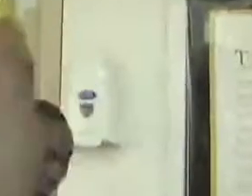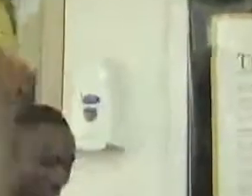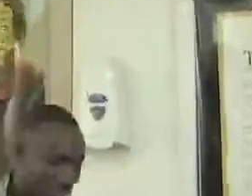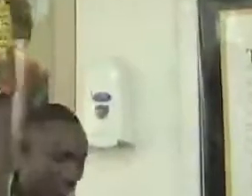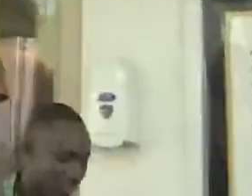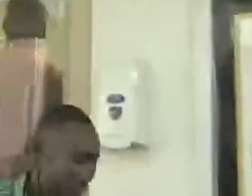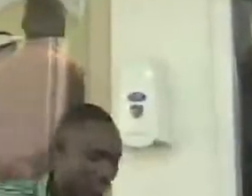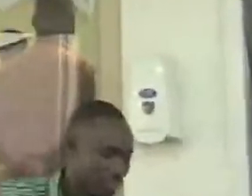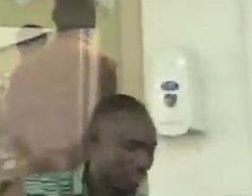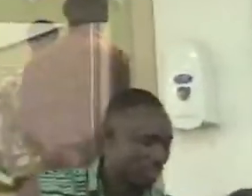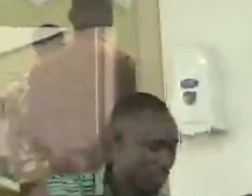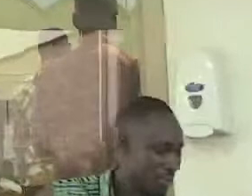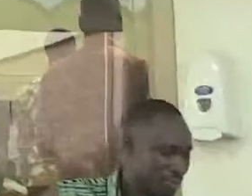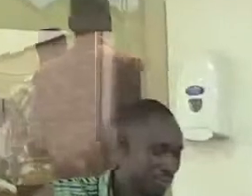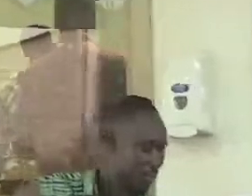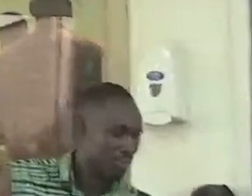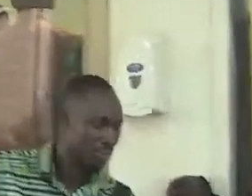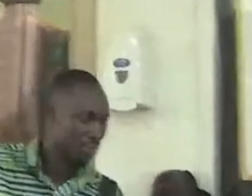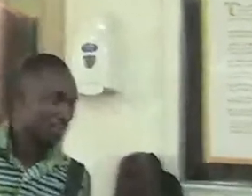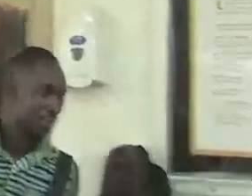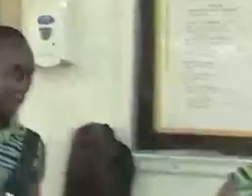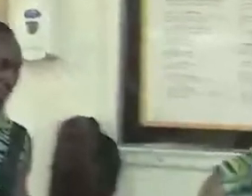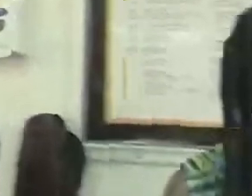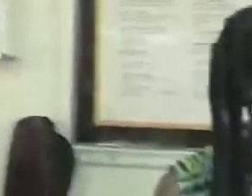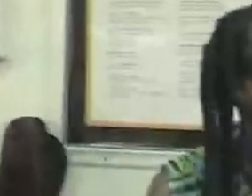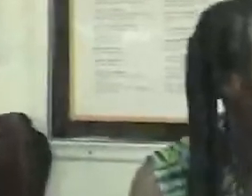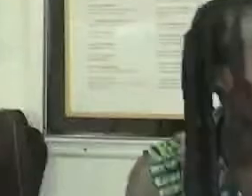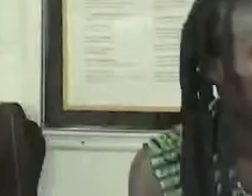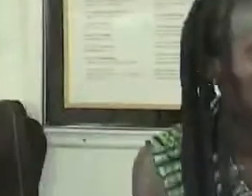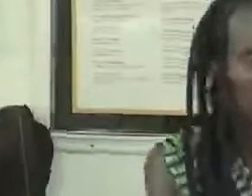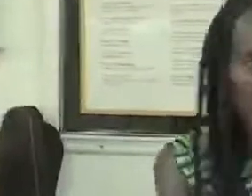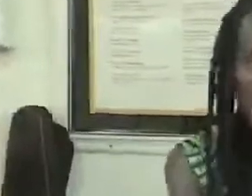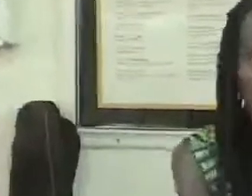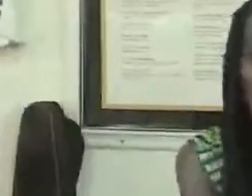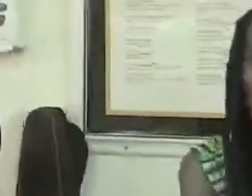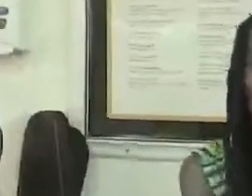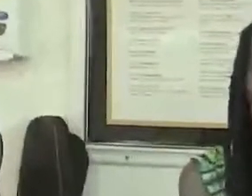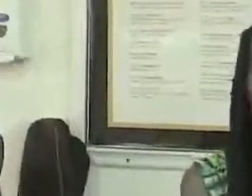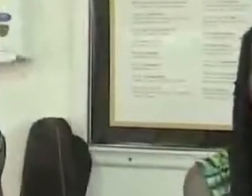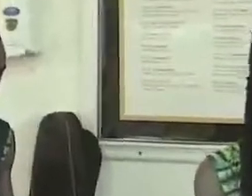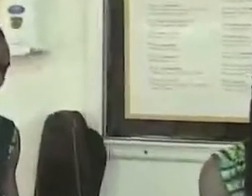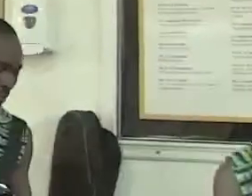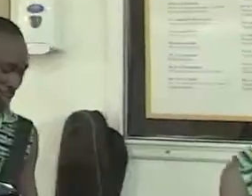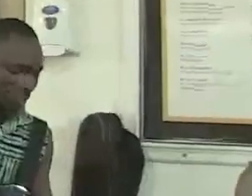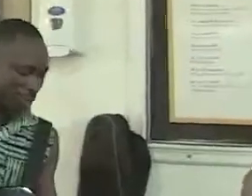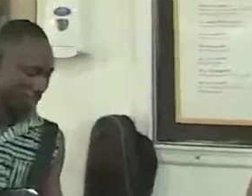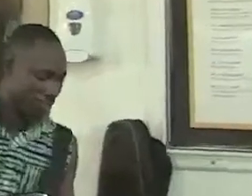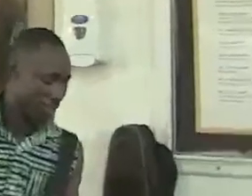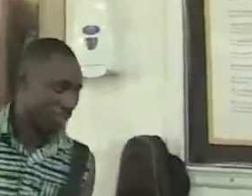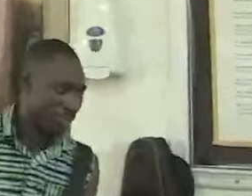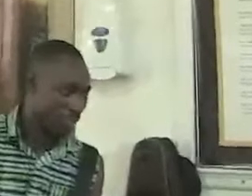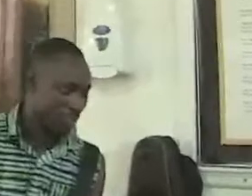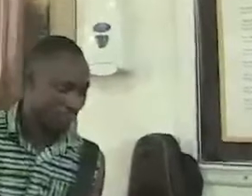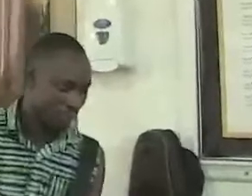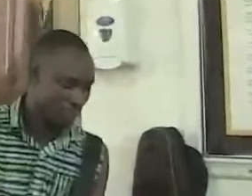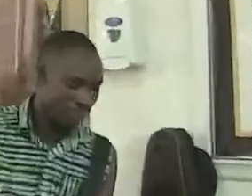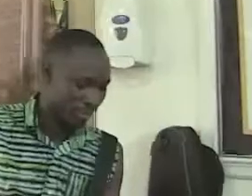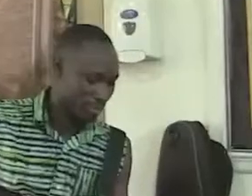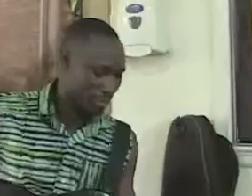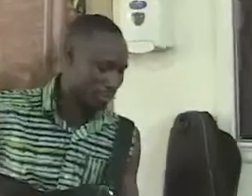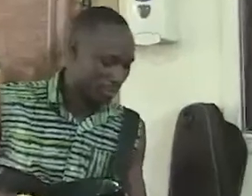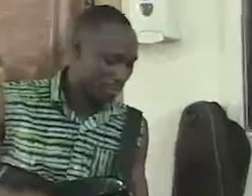Akwamu, Akwamu. Akwamu, Akwamu.